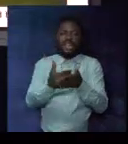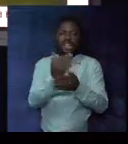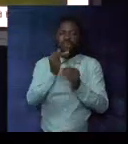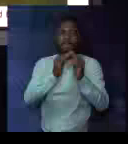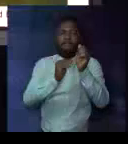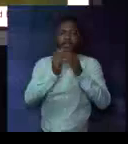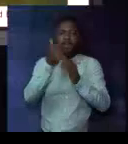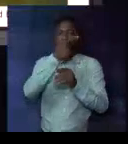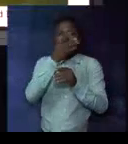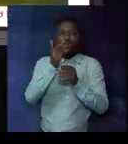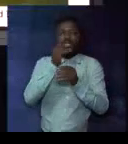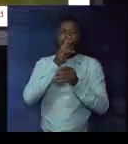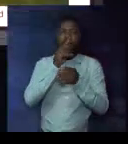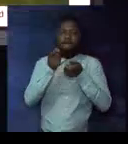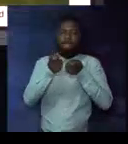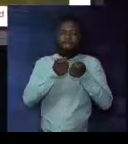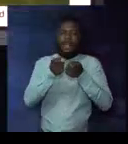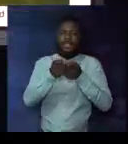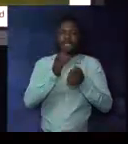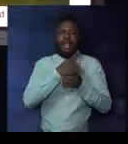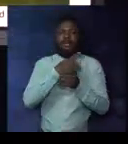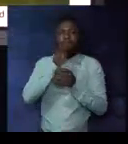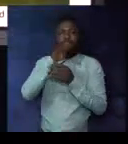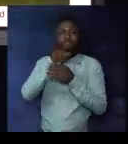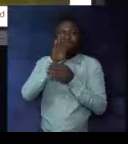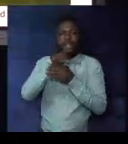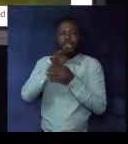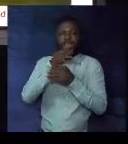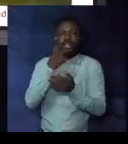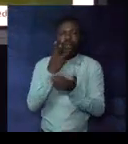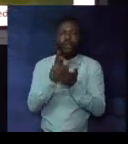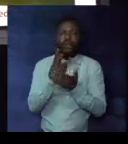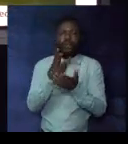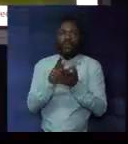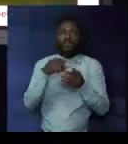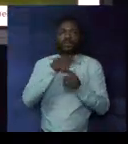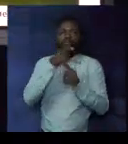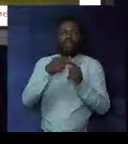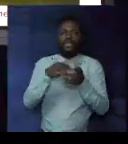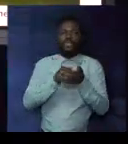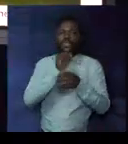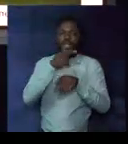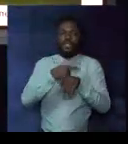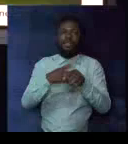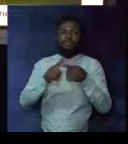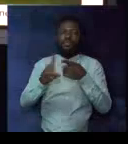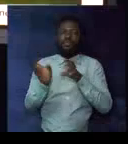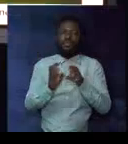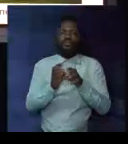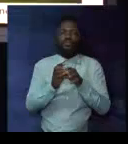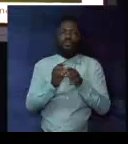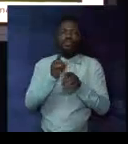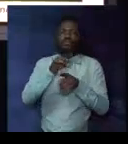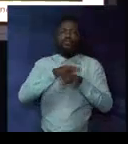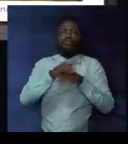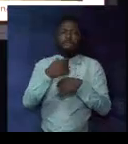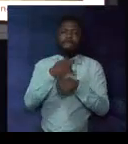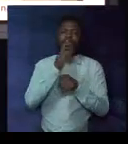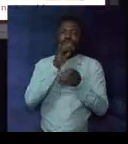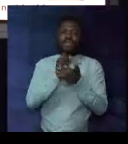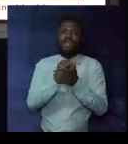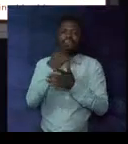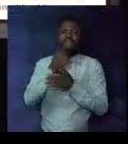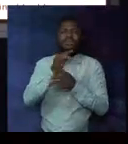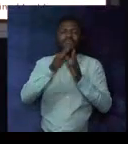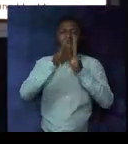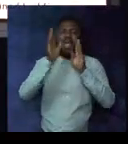newly built because it's been maintained and painted when due to do so. You don't make